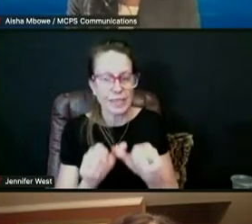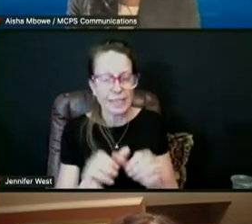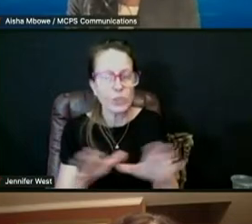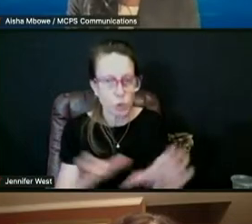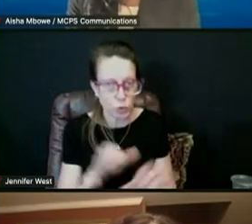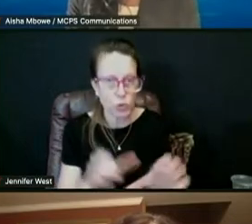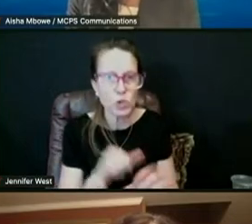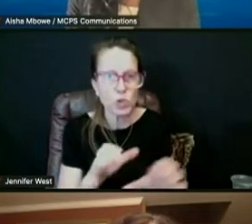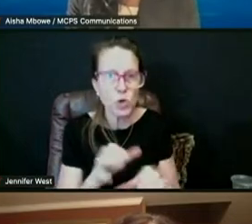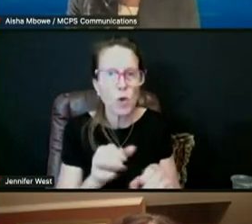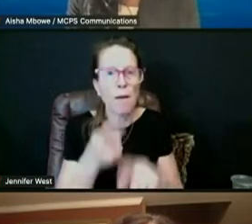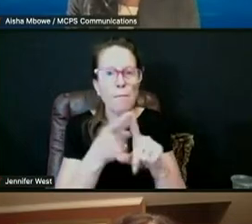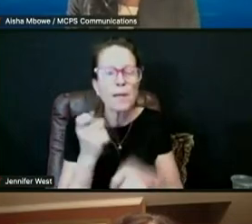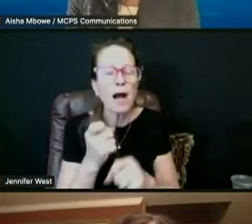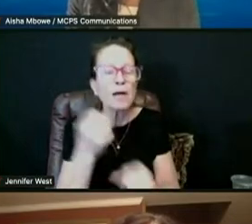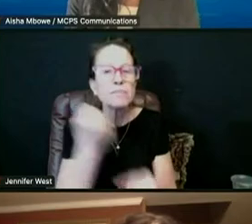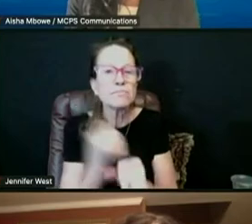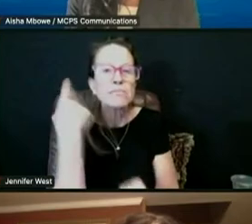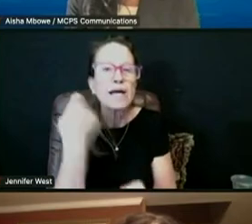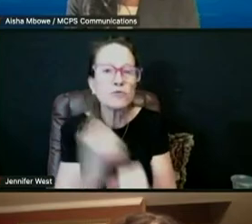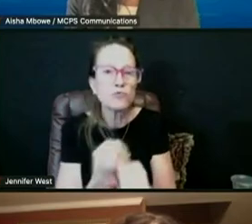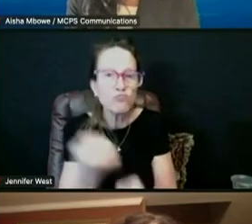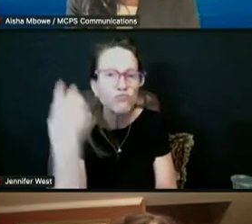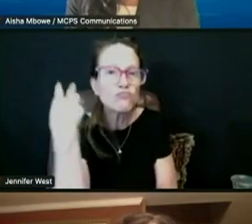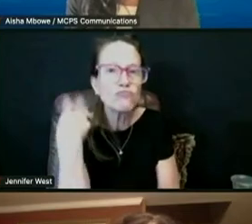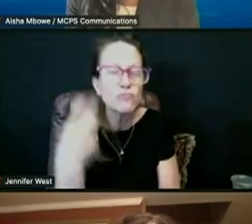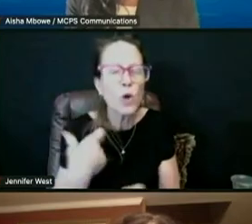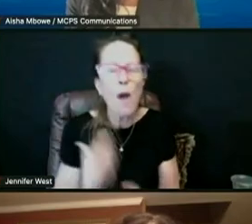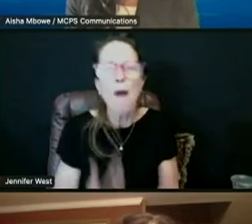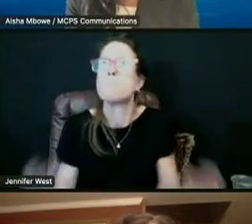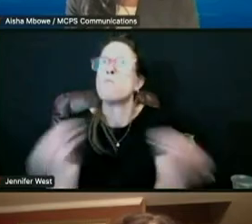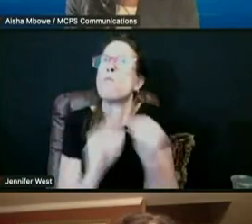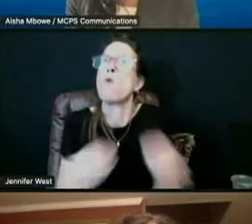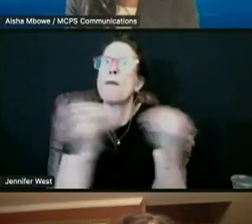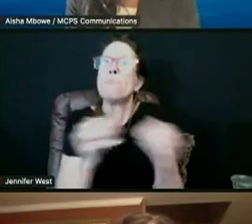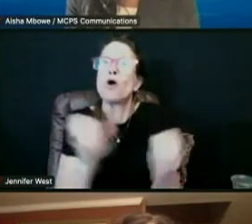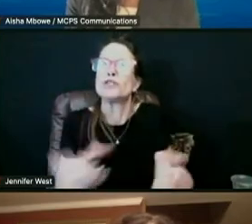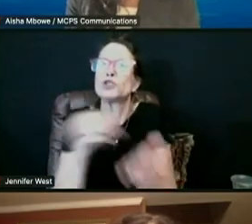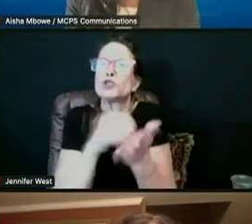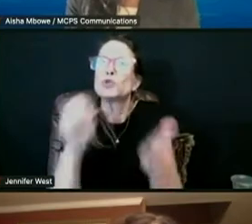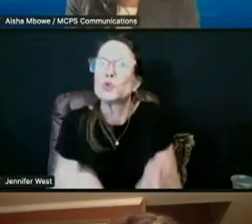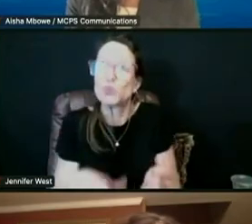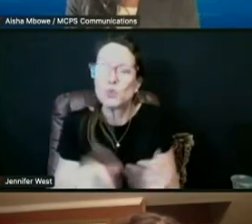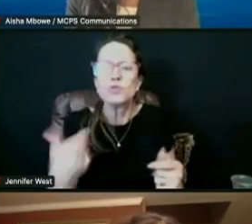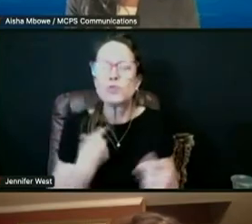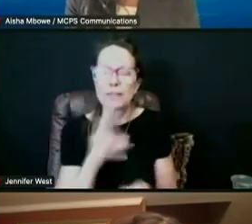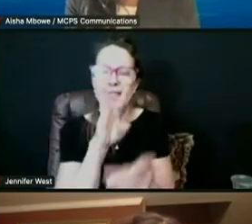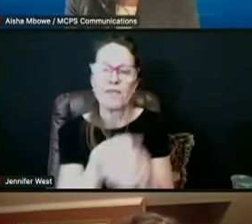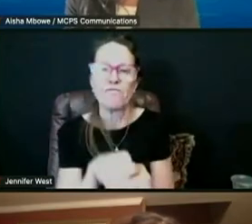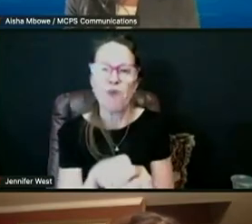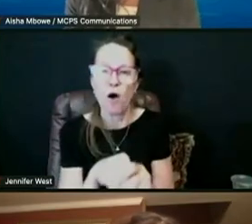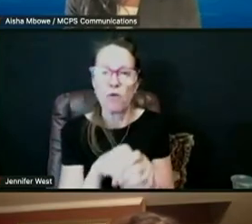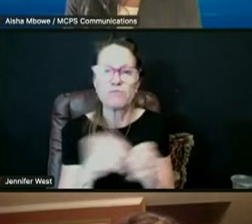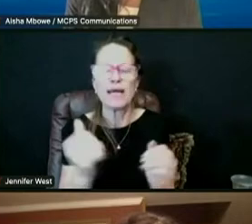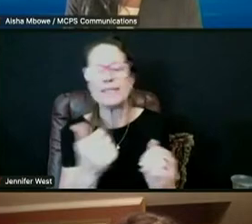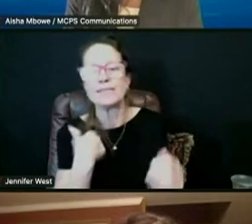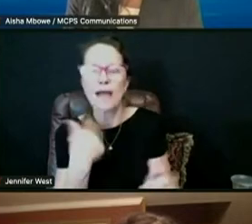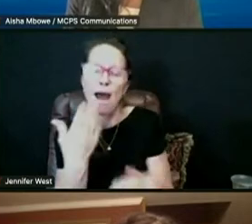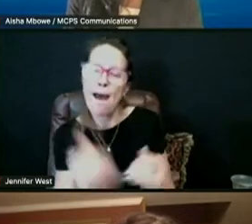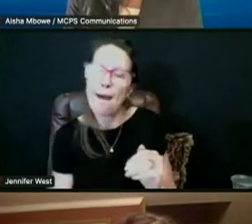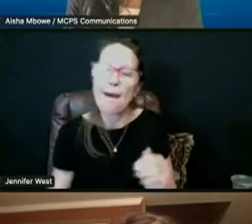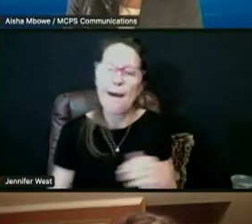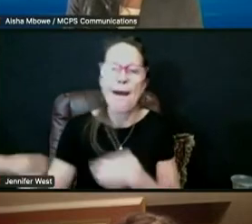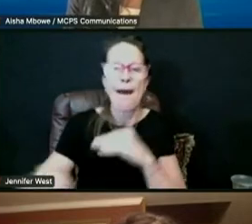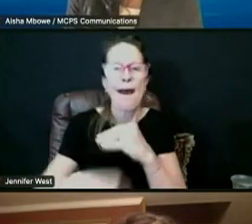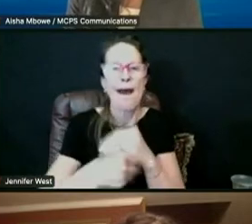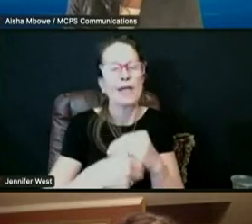had more students than ever before engaged in all of those extra learning opportunities during the summer. And let's just say